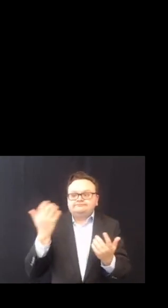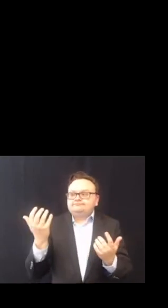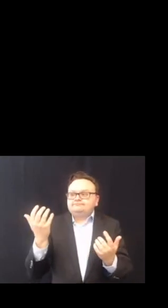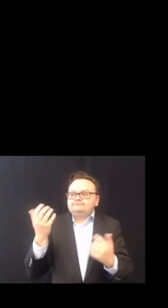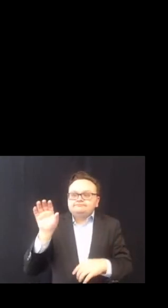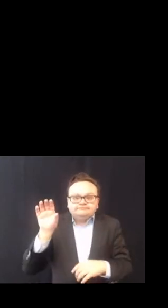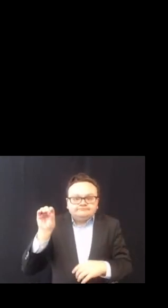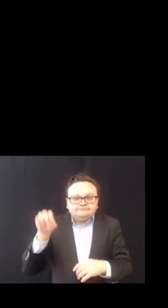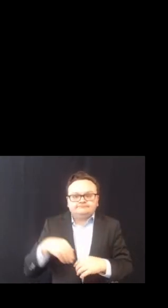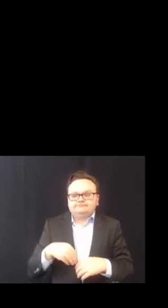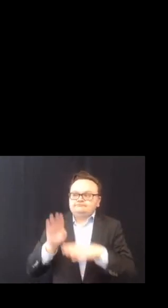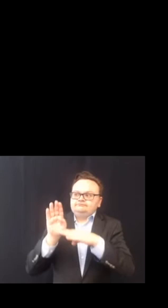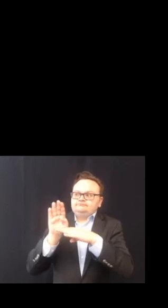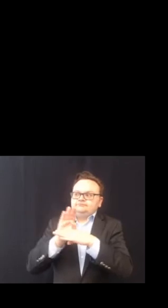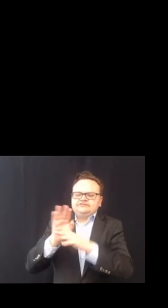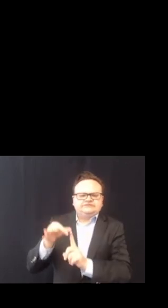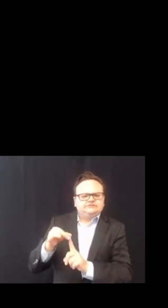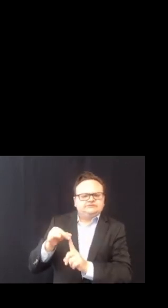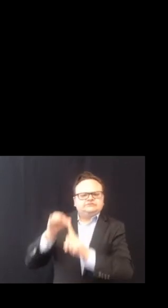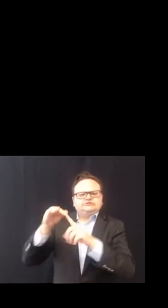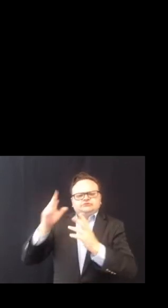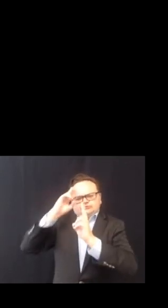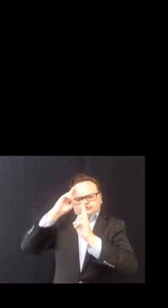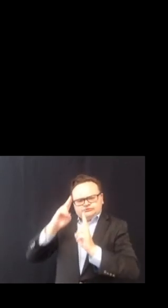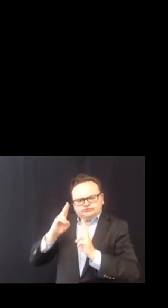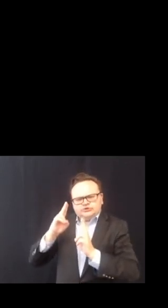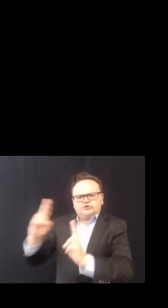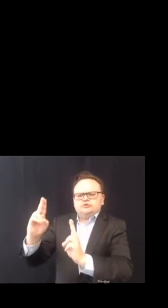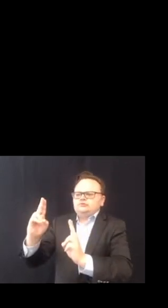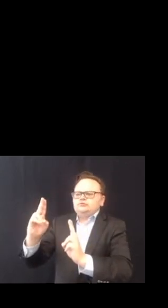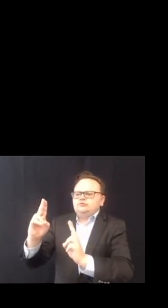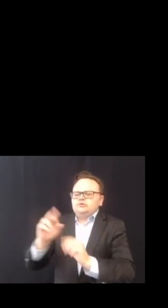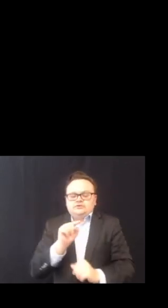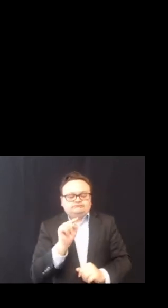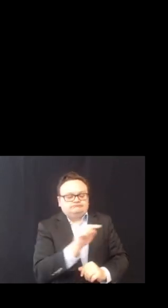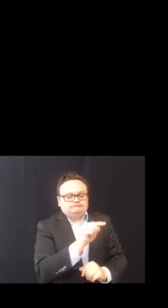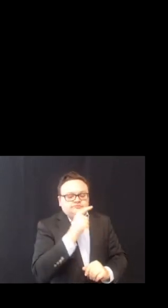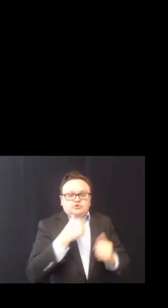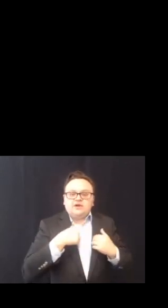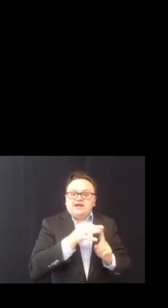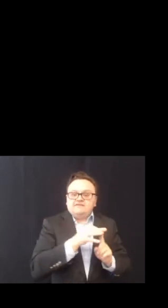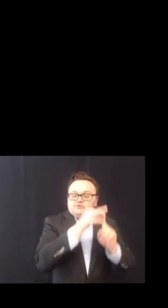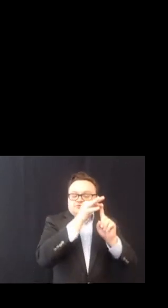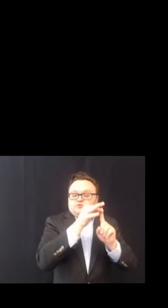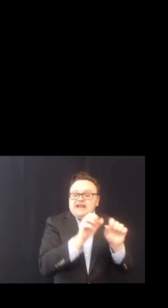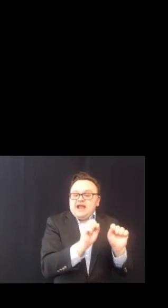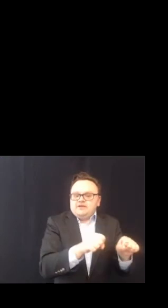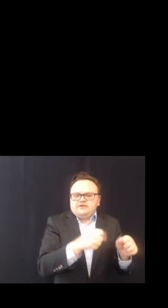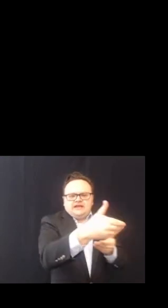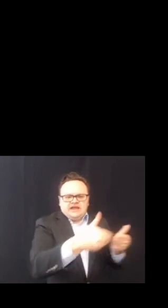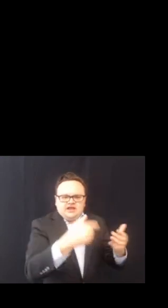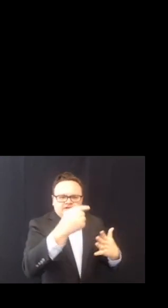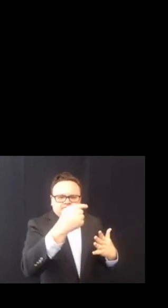2020 exceptional employers who have demonstrated their commitment to hiring people with unique abilities. The first